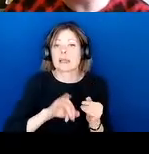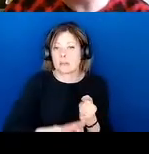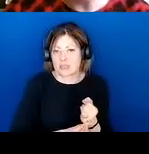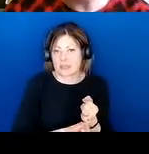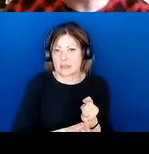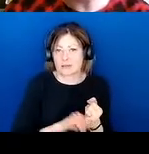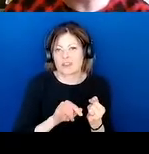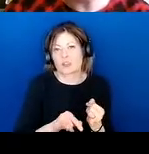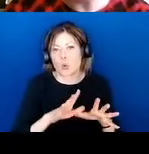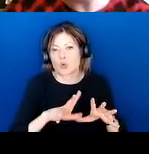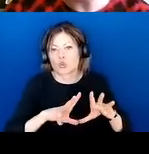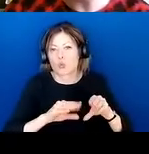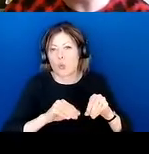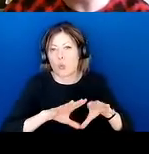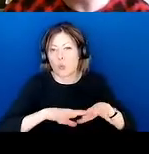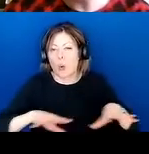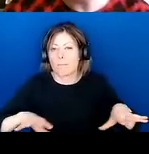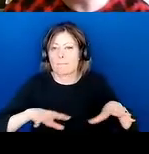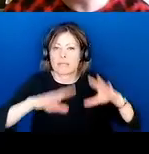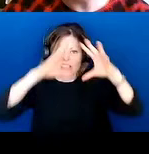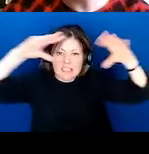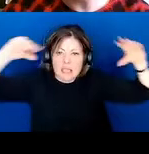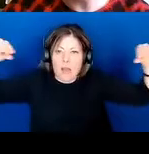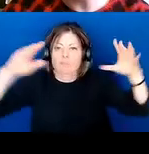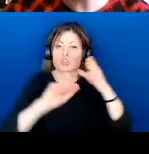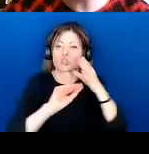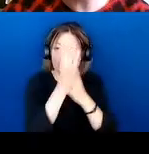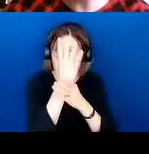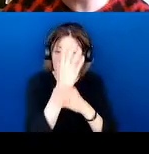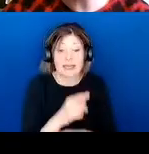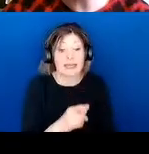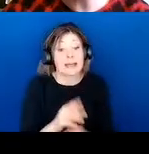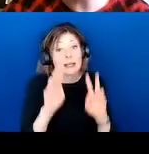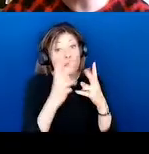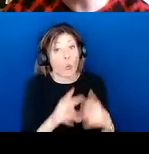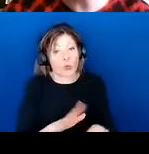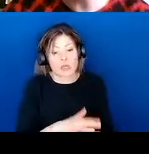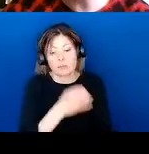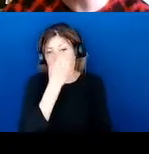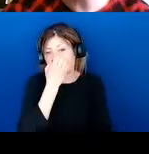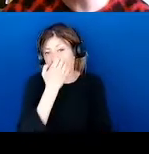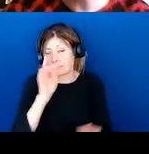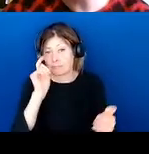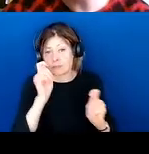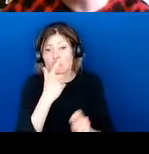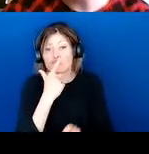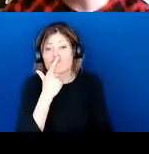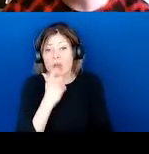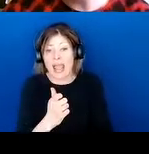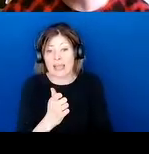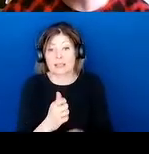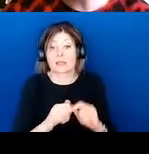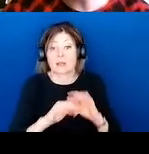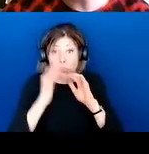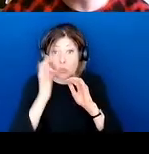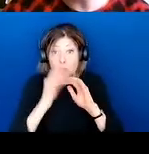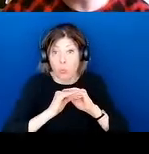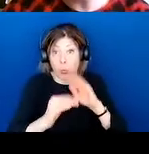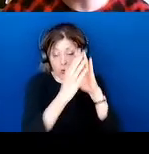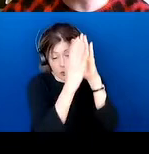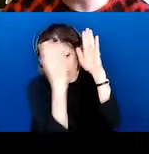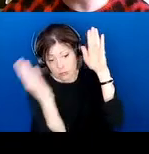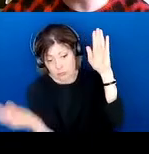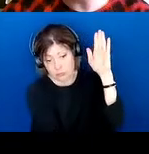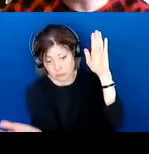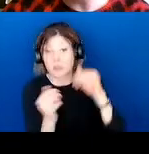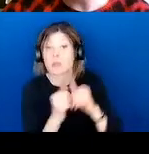edge. These are stunning in autumn, turning red and casting their reflections in the water. Originally from the